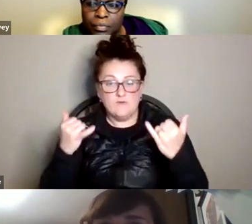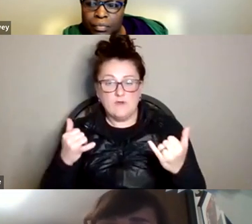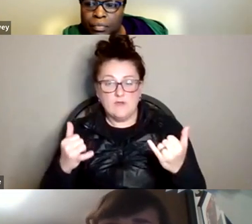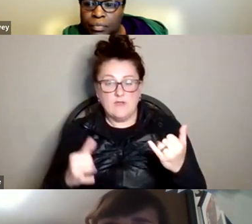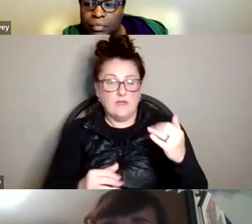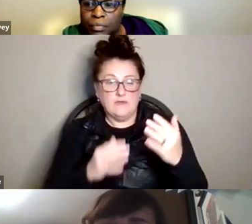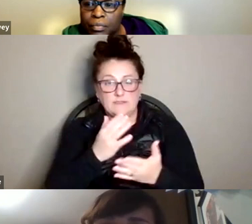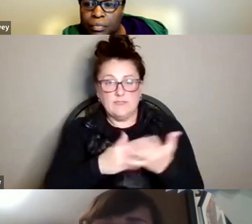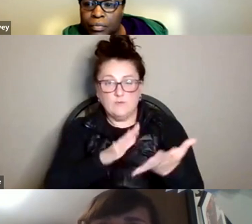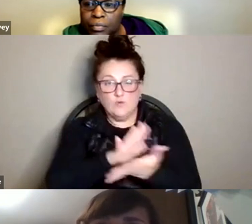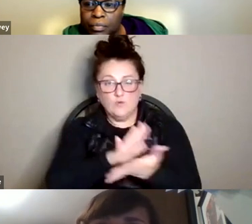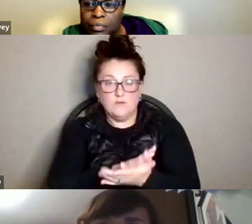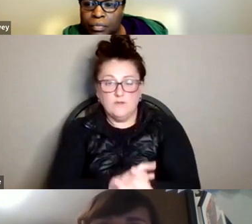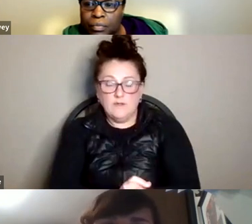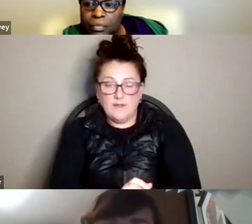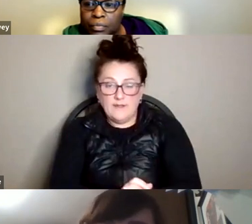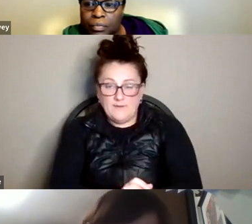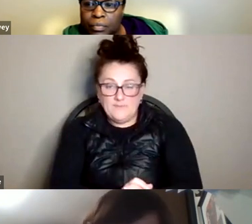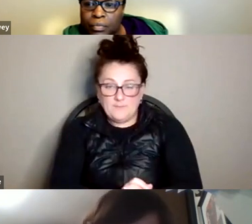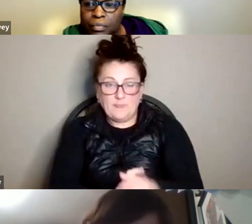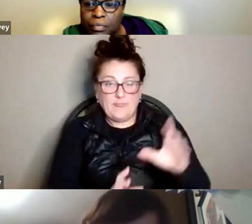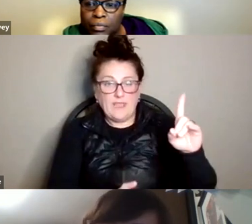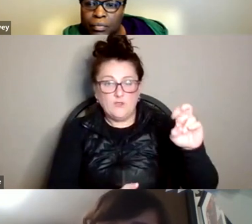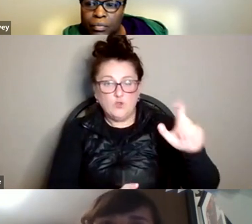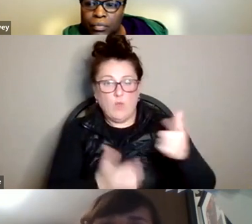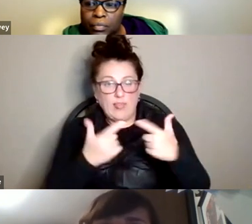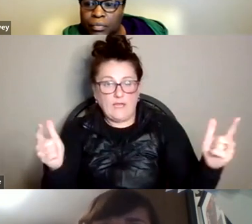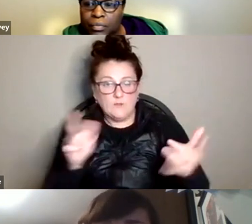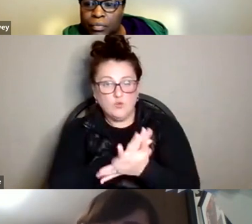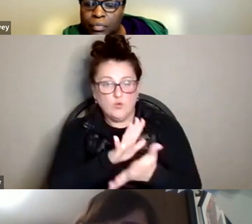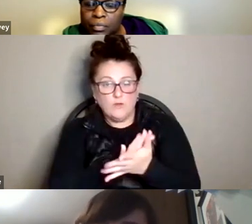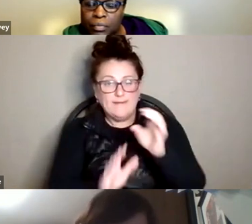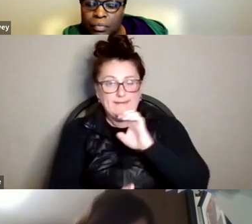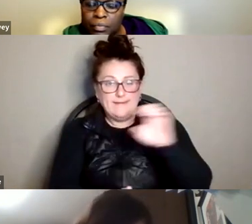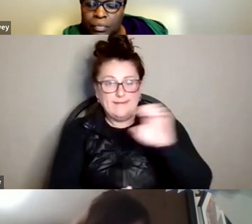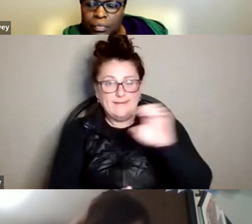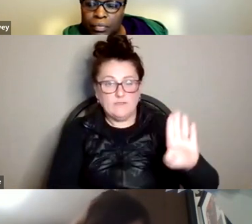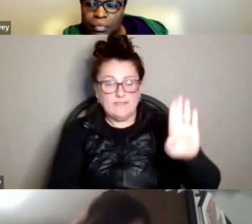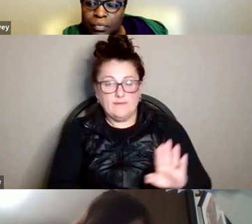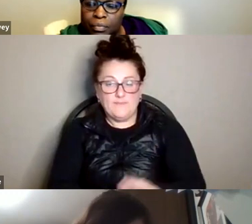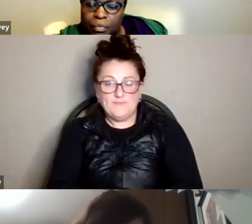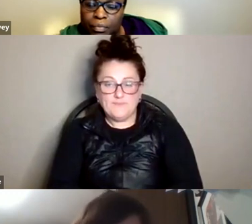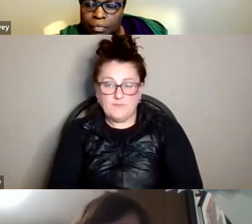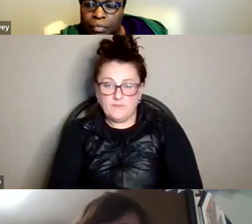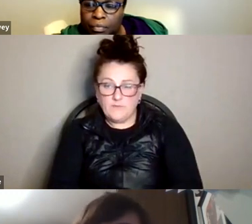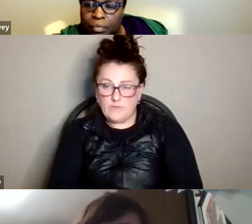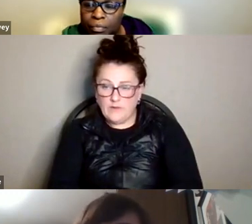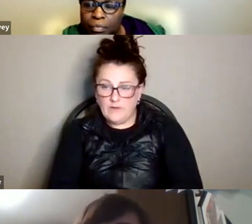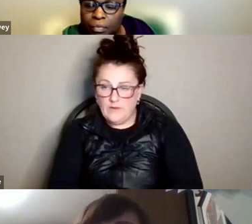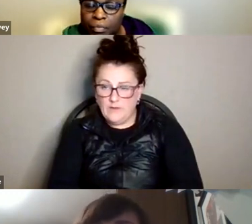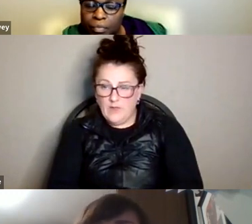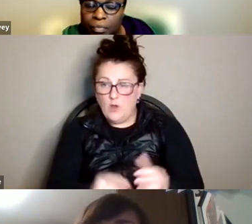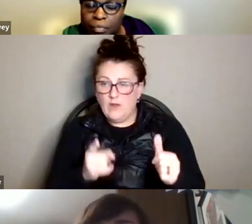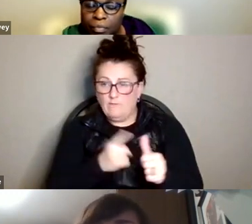Umana, which is a dual language school in East Boston. And I want to first